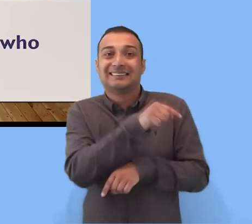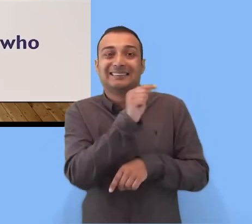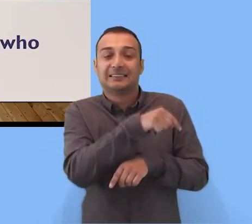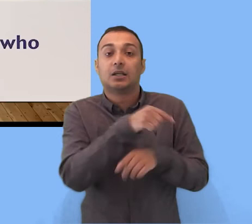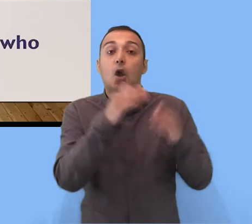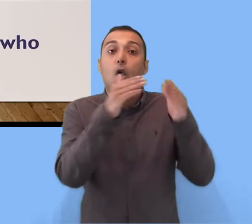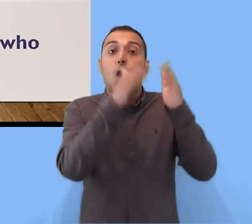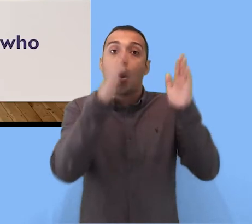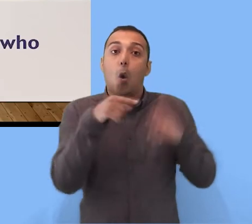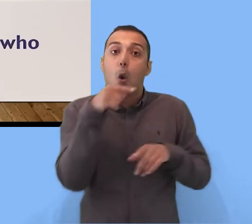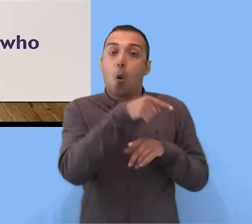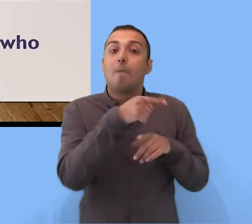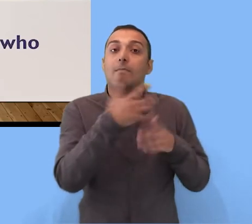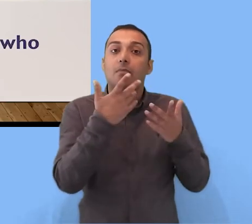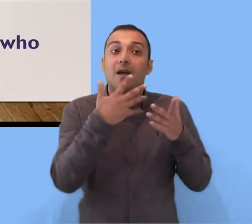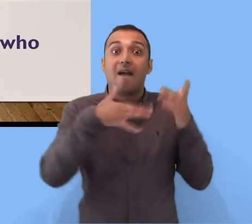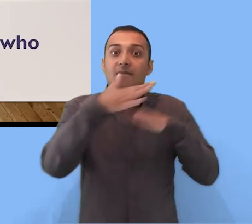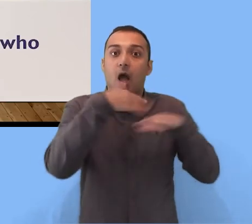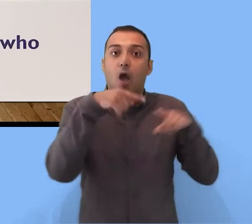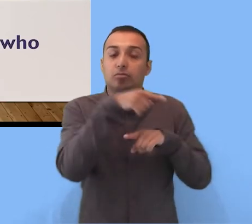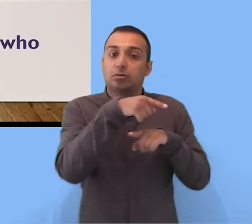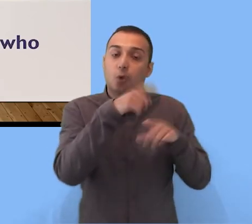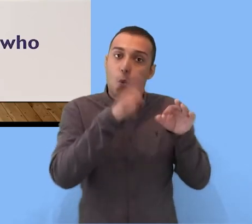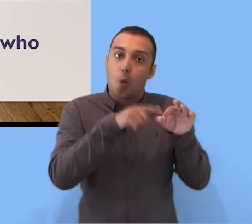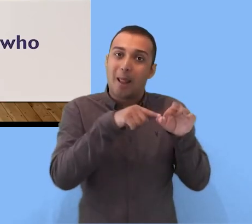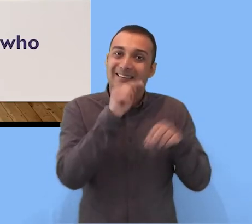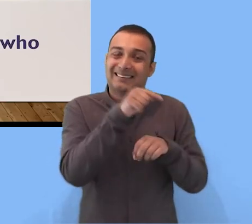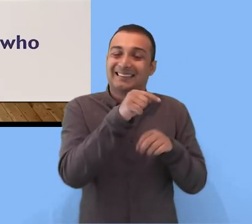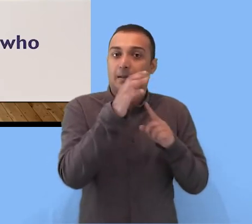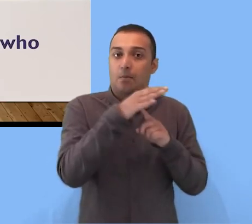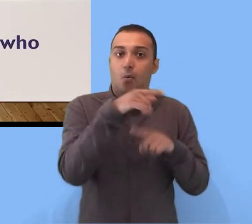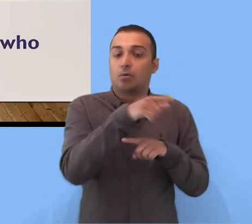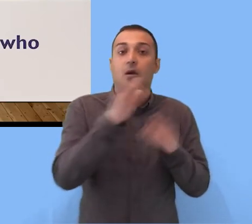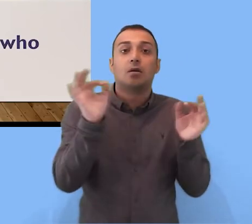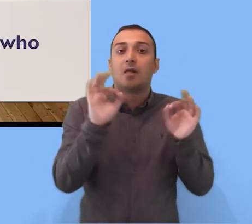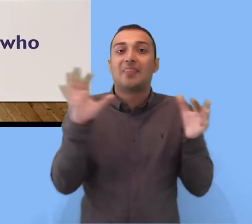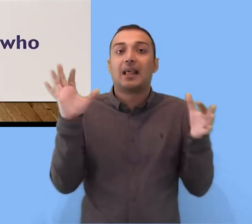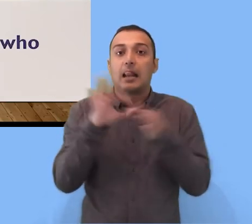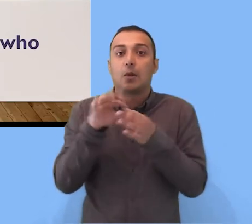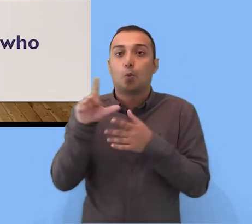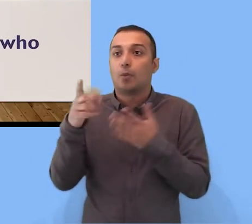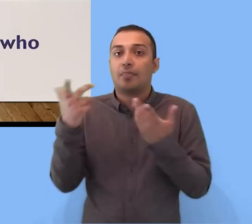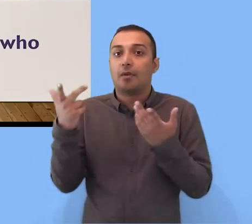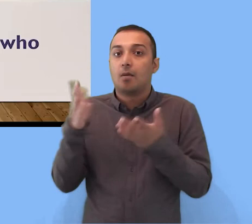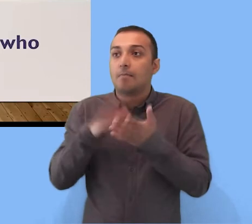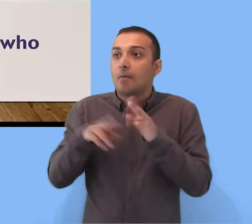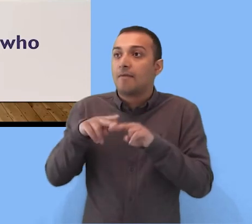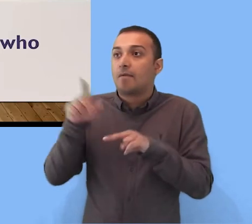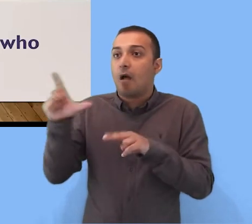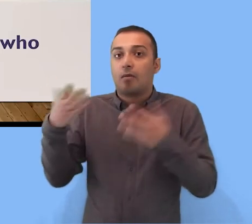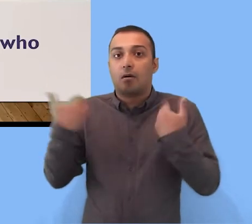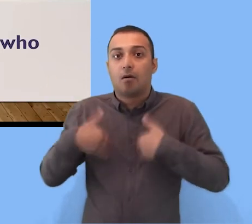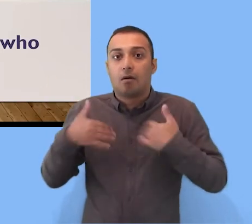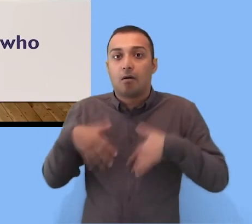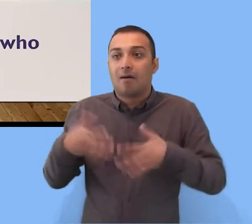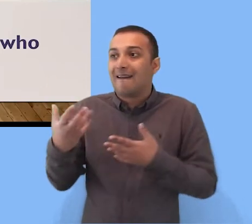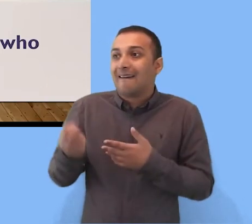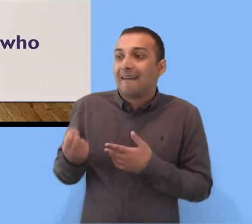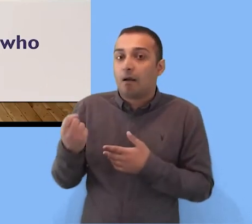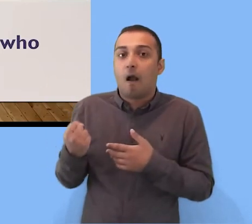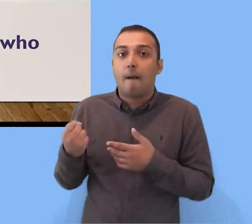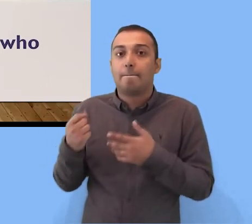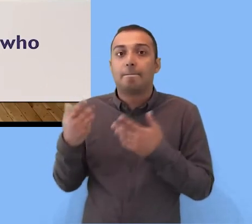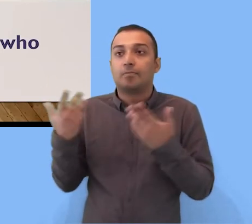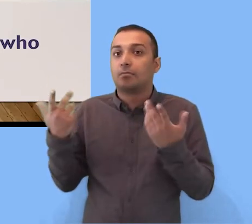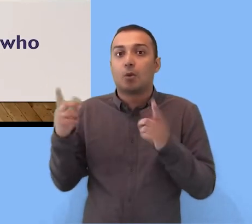about parental occupation, it wasn't about education, and it wasn't about income. And it's precisely the same sort of thing that Jamel was just saying.